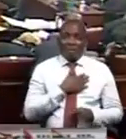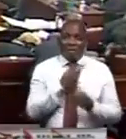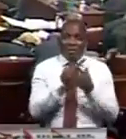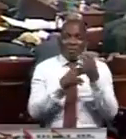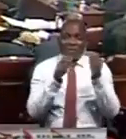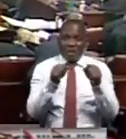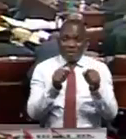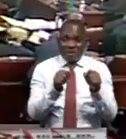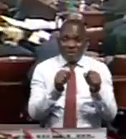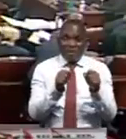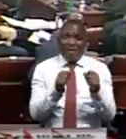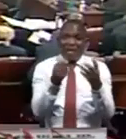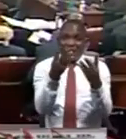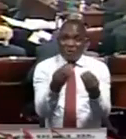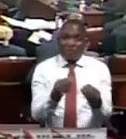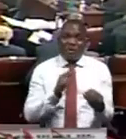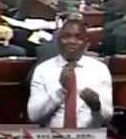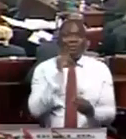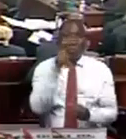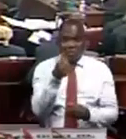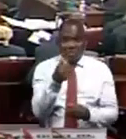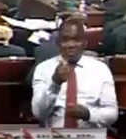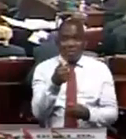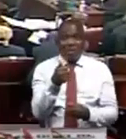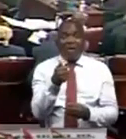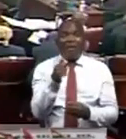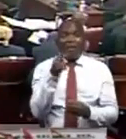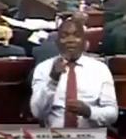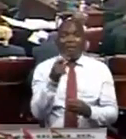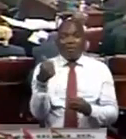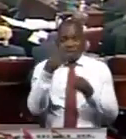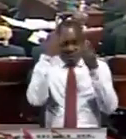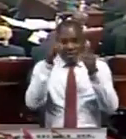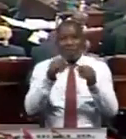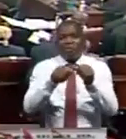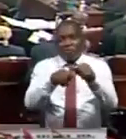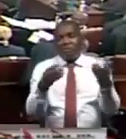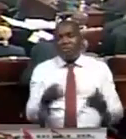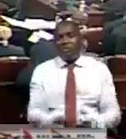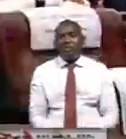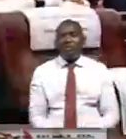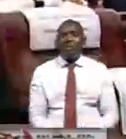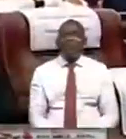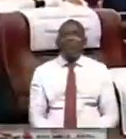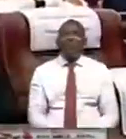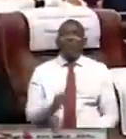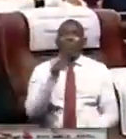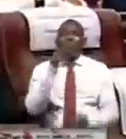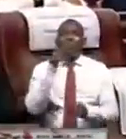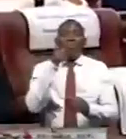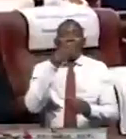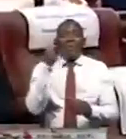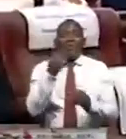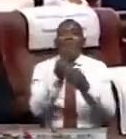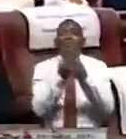come and address us on this point tomorrow. Then you will give a ruling on it and then proceed accordingly. My Lord,